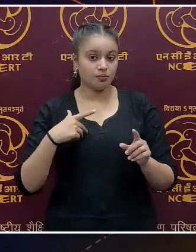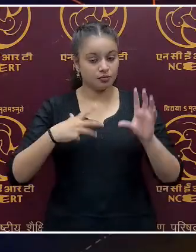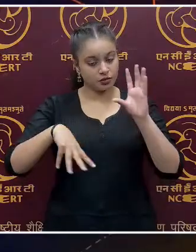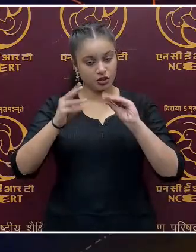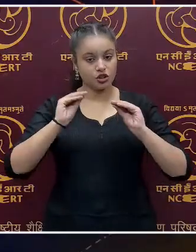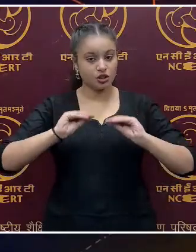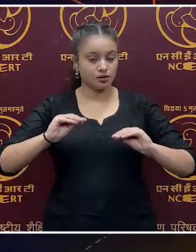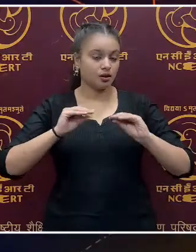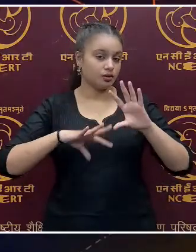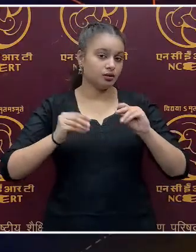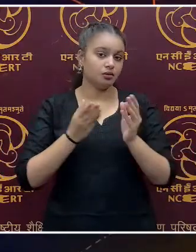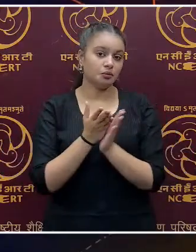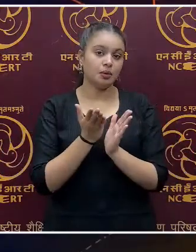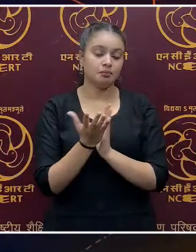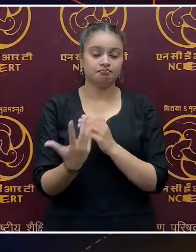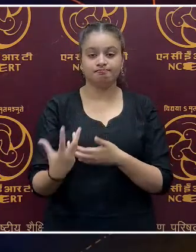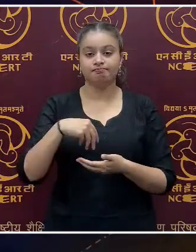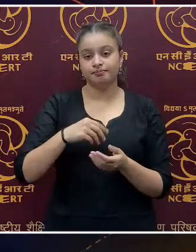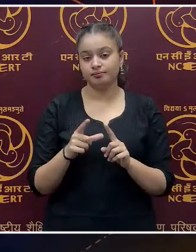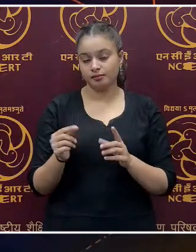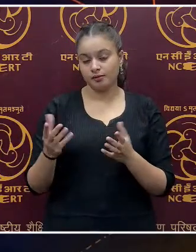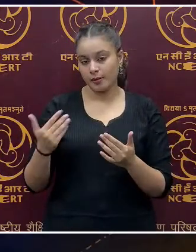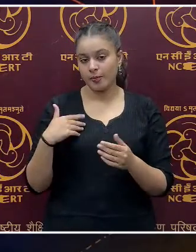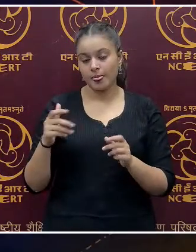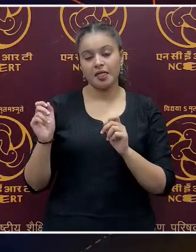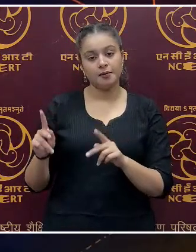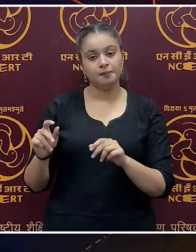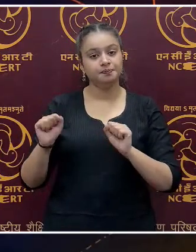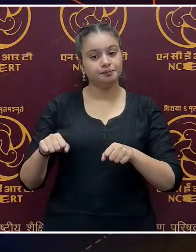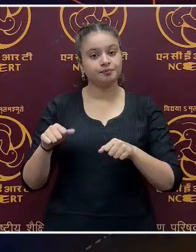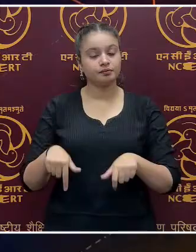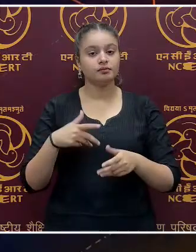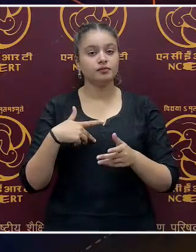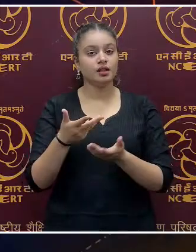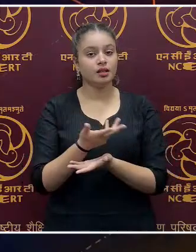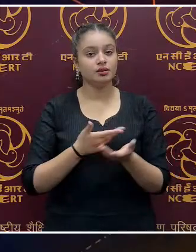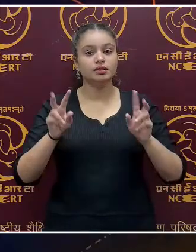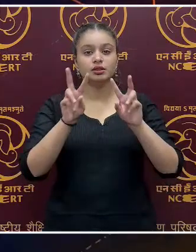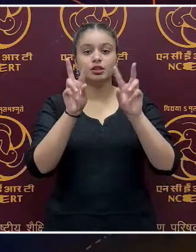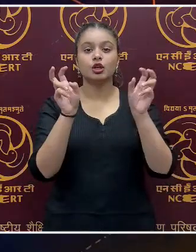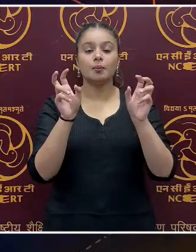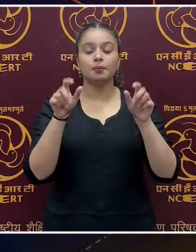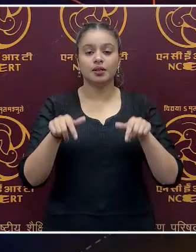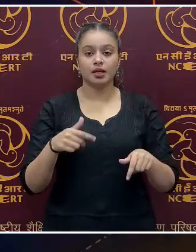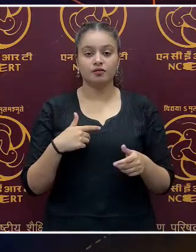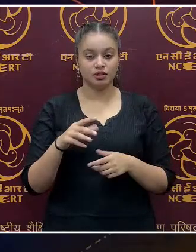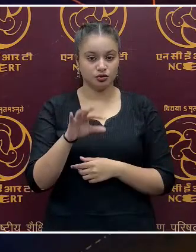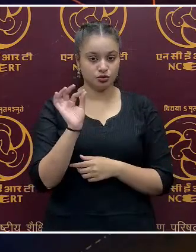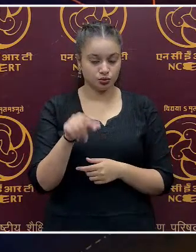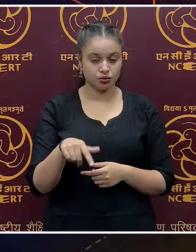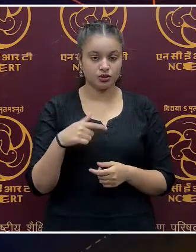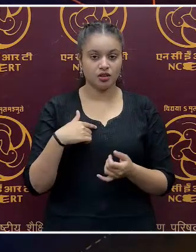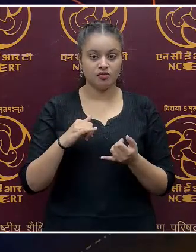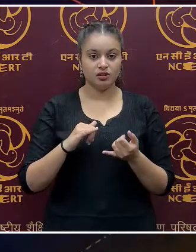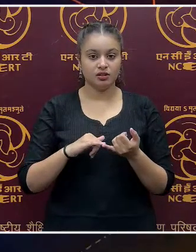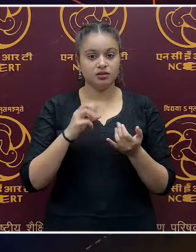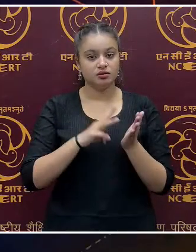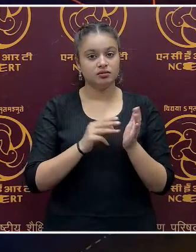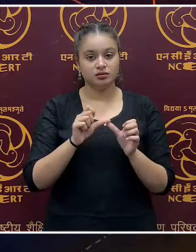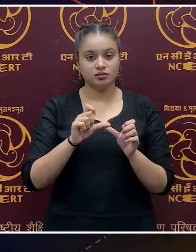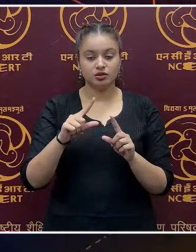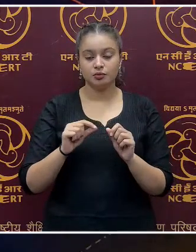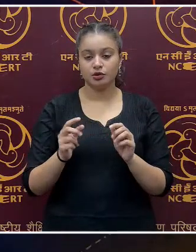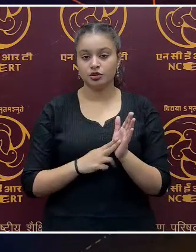learning mathematics. Okay, so let's talk about the topic for today's simulation. It's